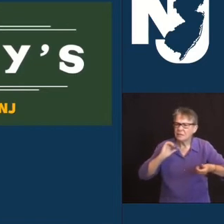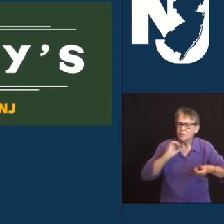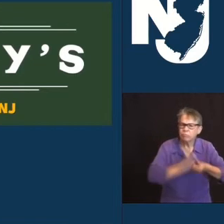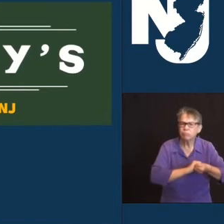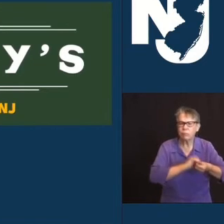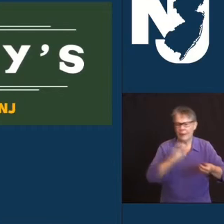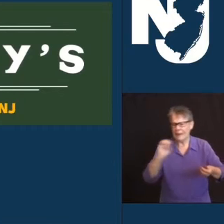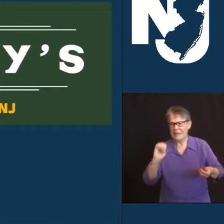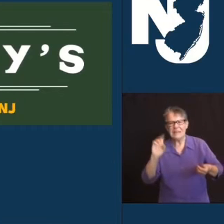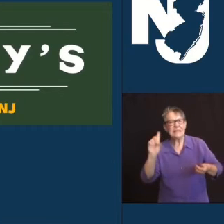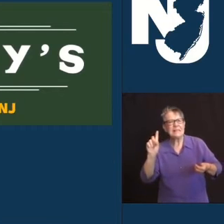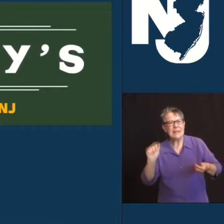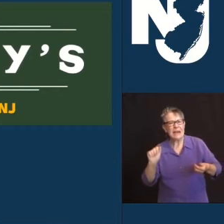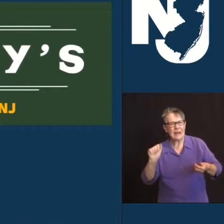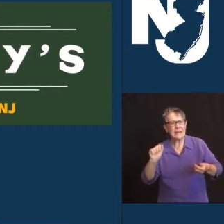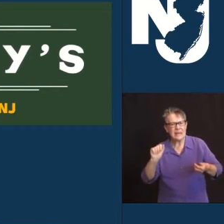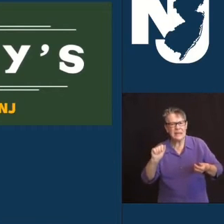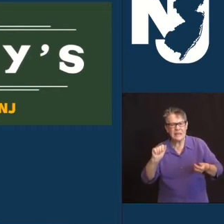stumpysgreenbrook.com,